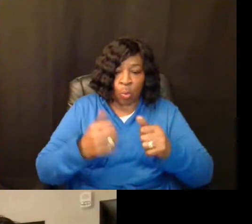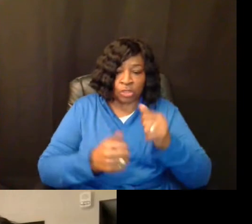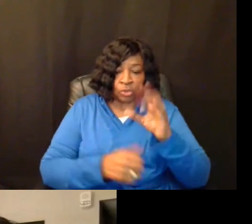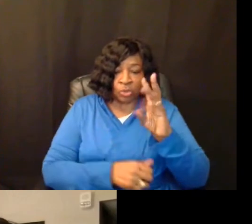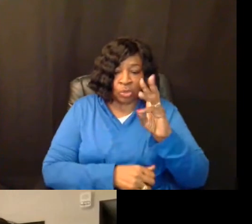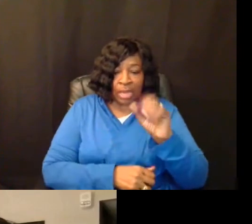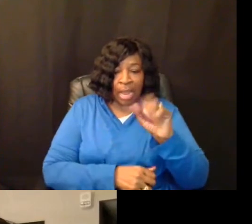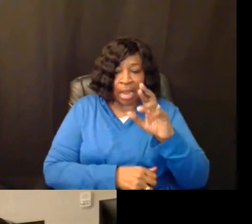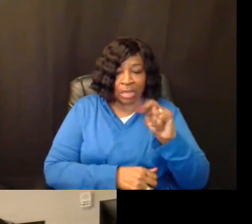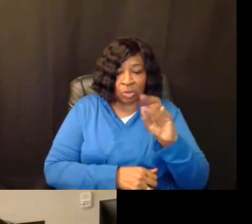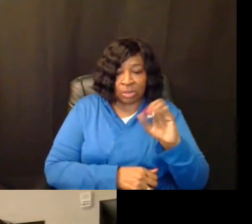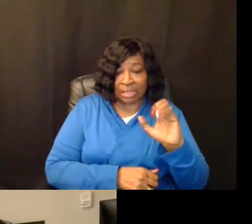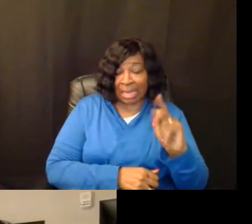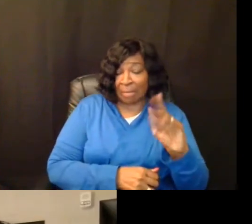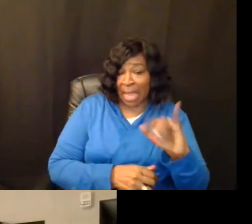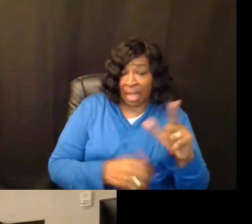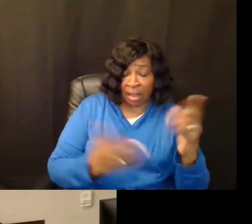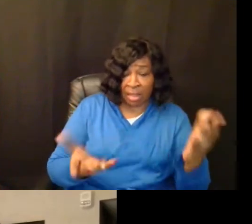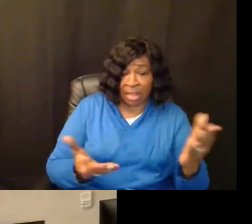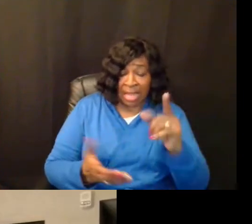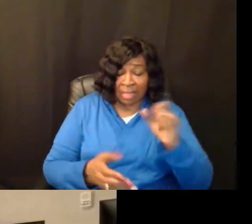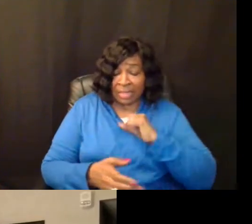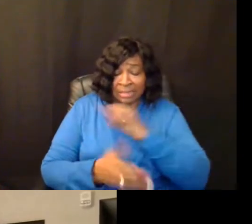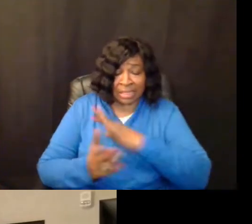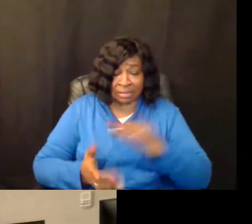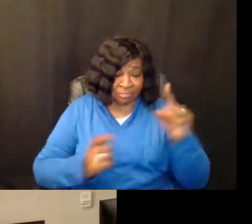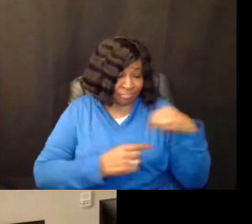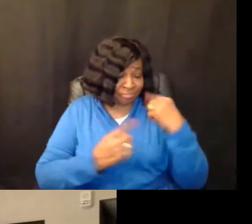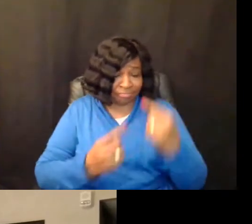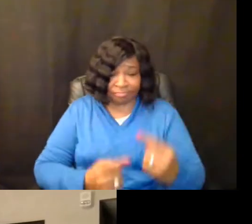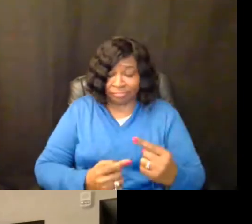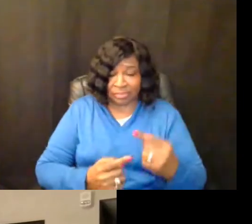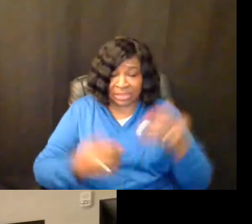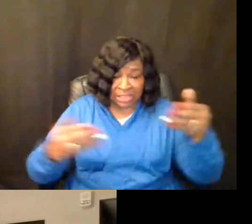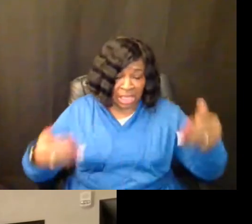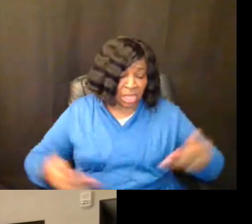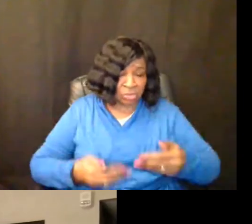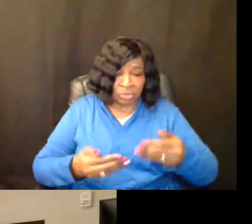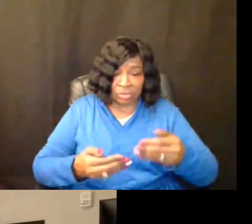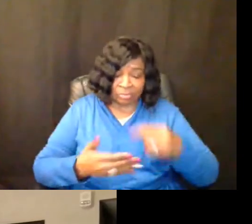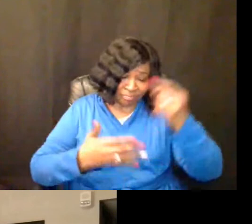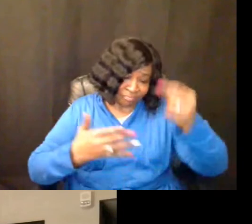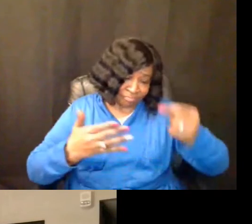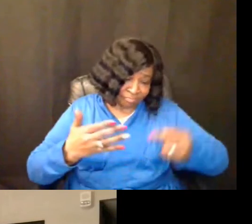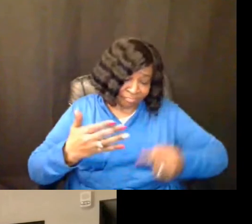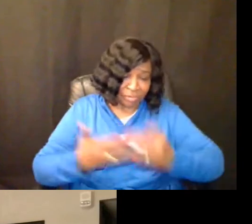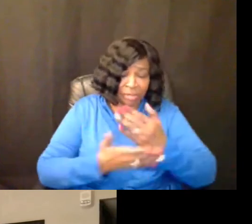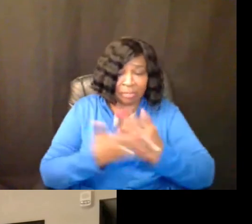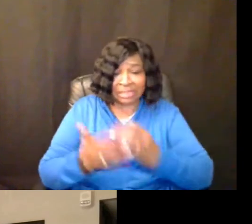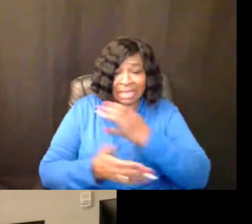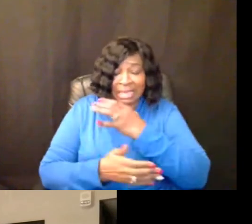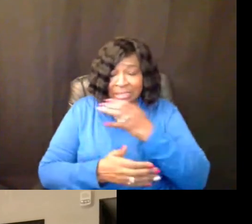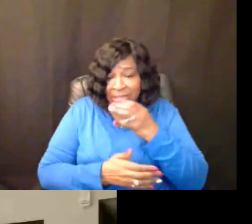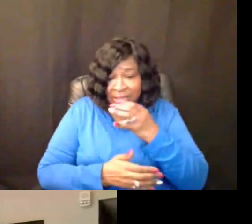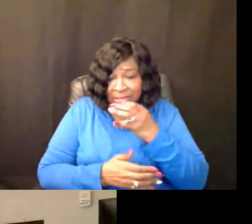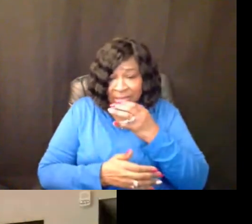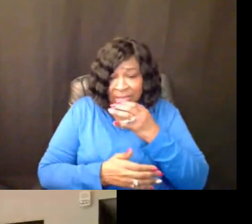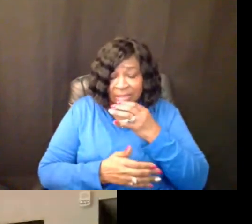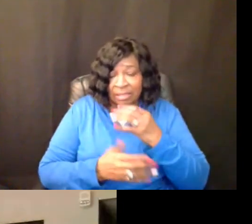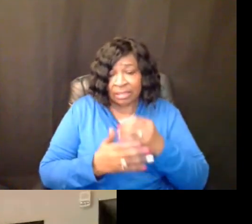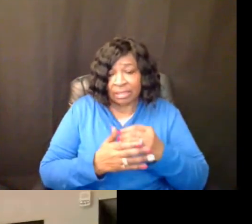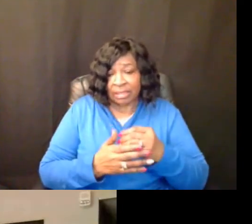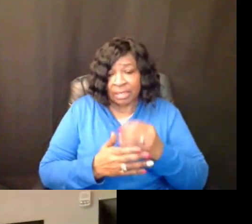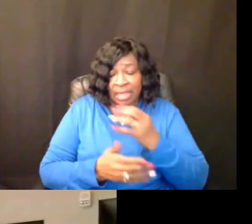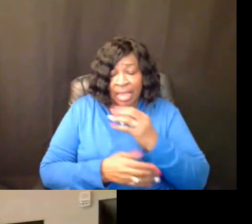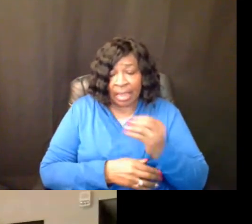bill. That the senator over the last couple of years has introduced a number of pieces of agriculture-focused legislation,